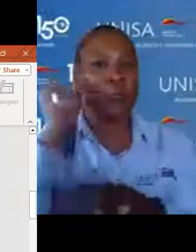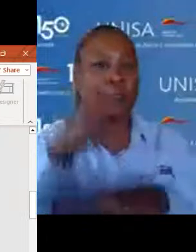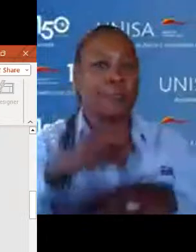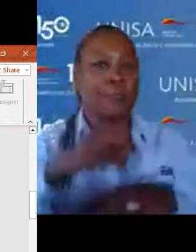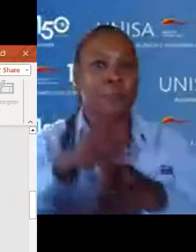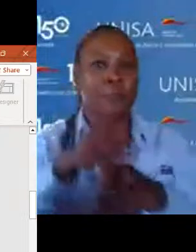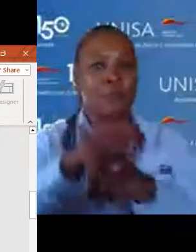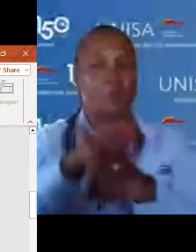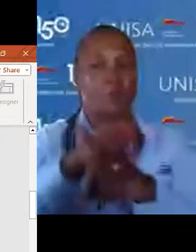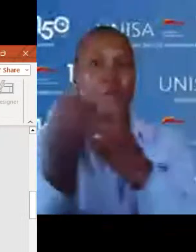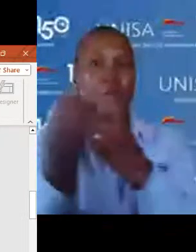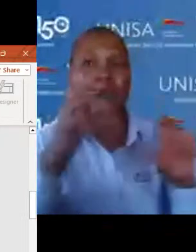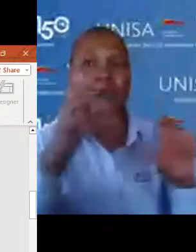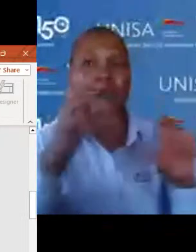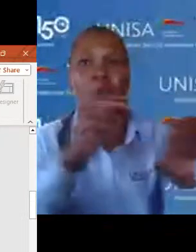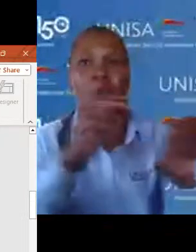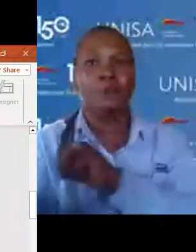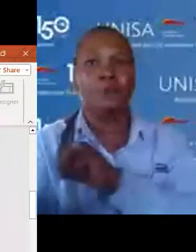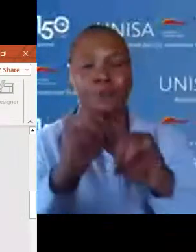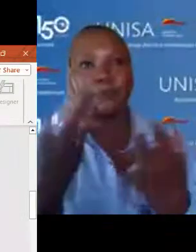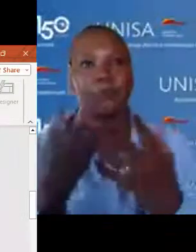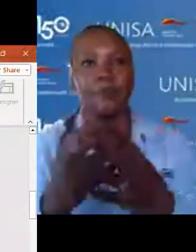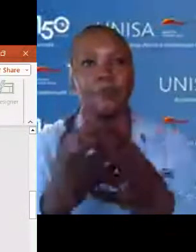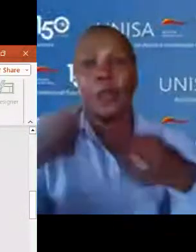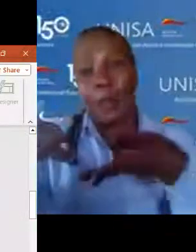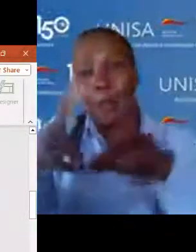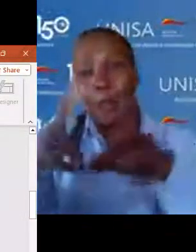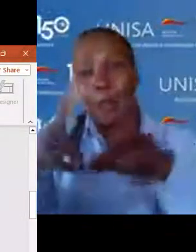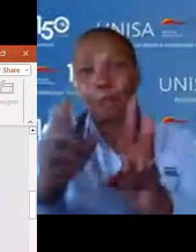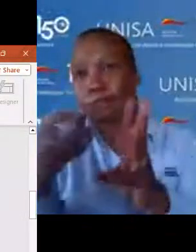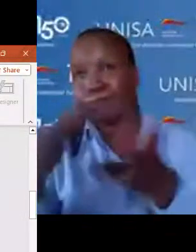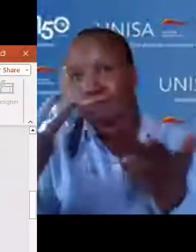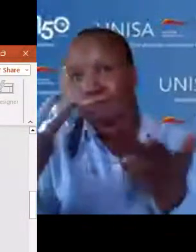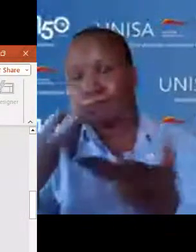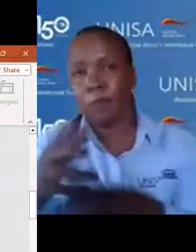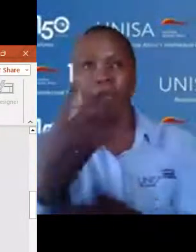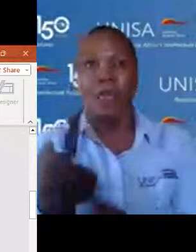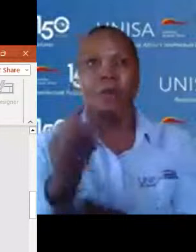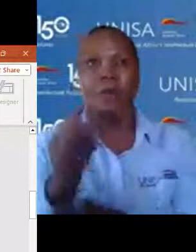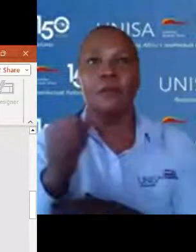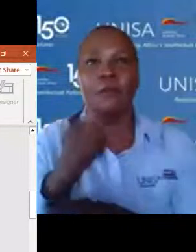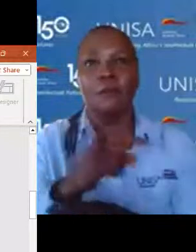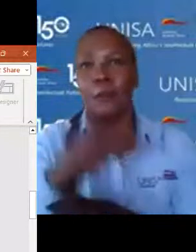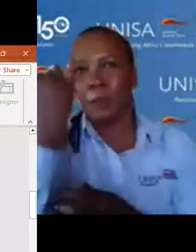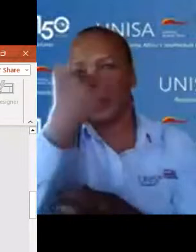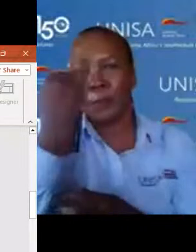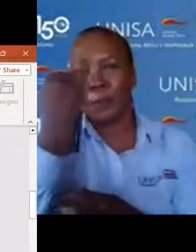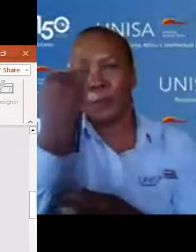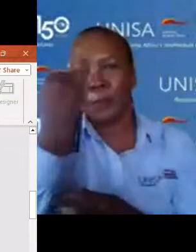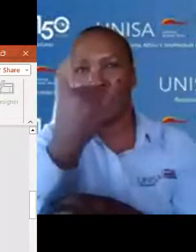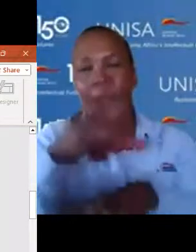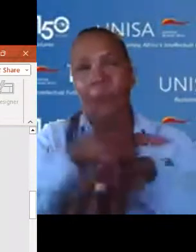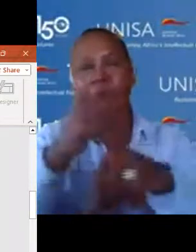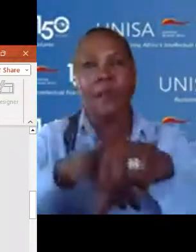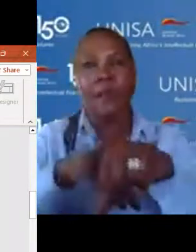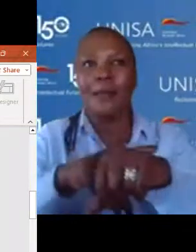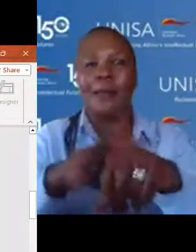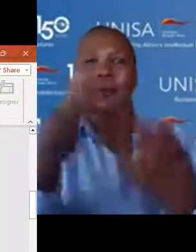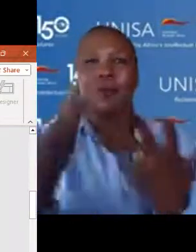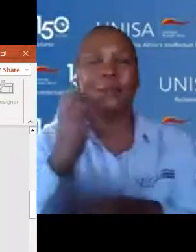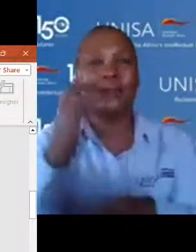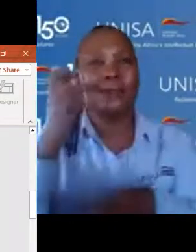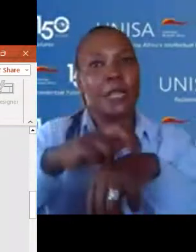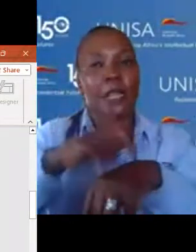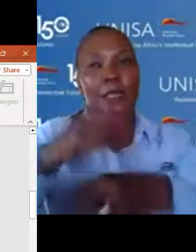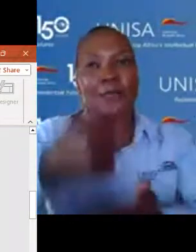candidates. Alternatively, they may have been visually impaired for a long time and they need assistance